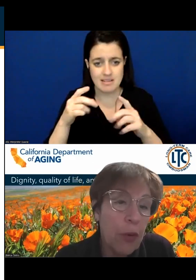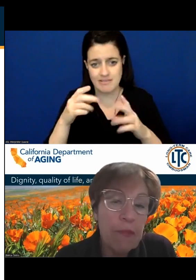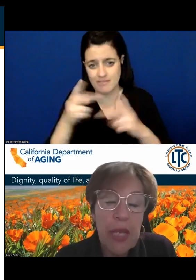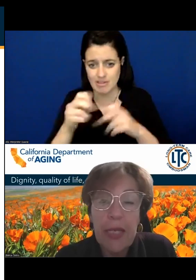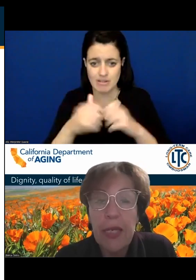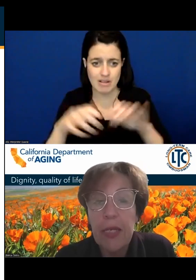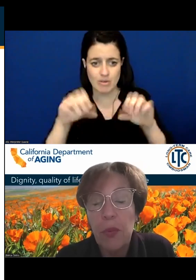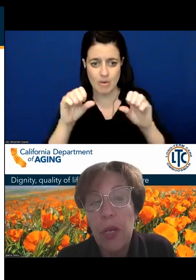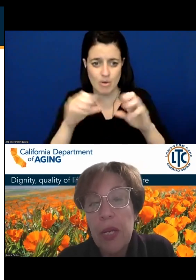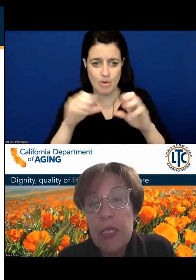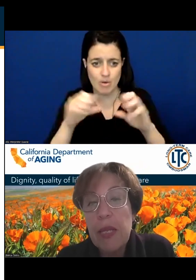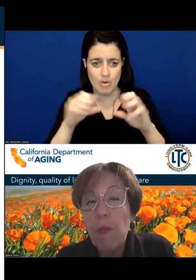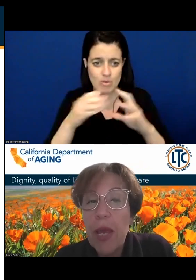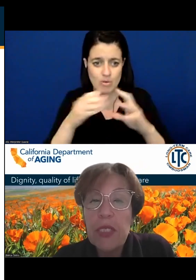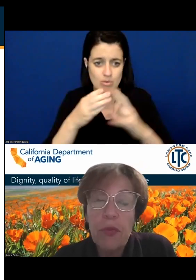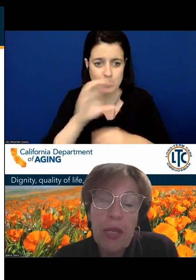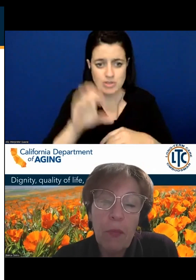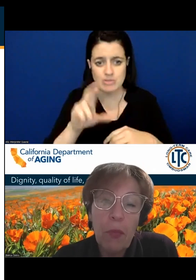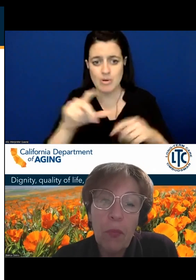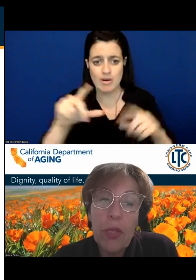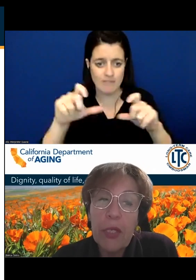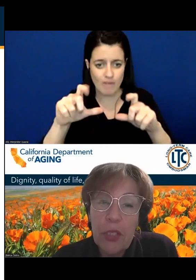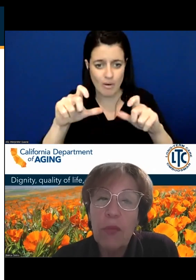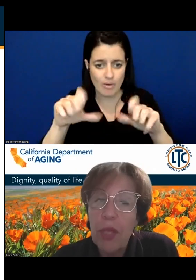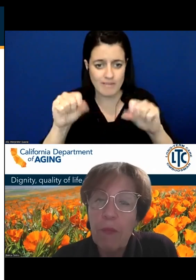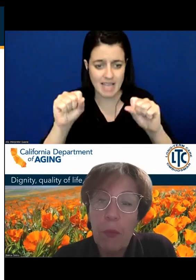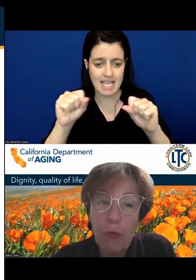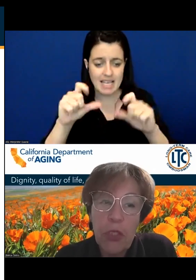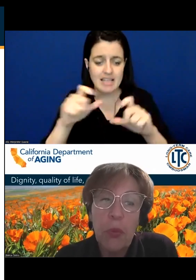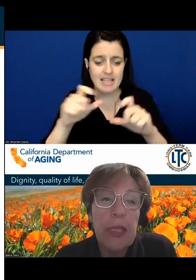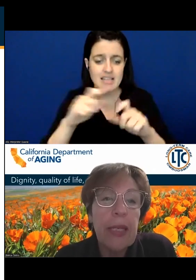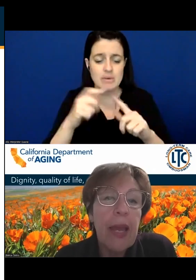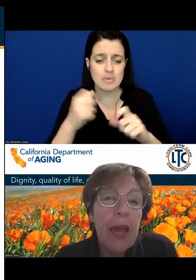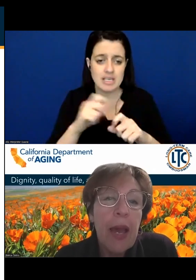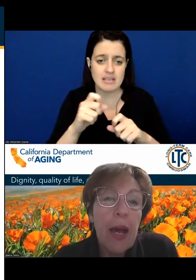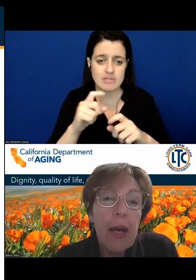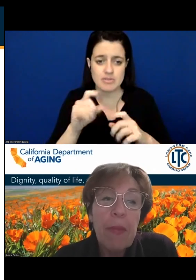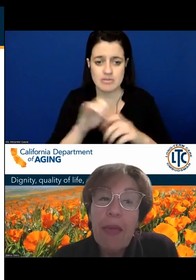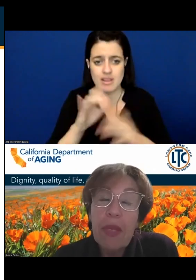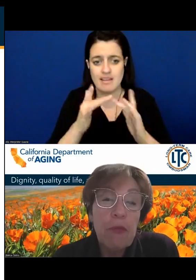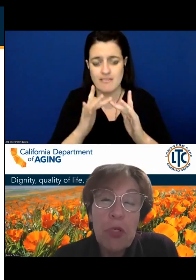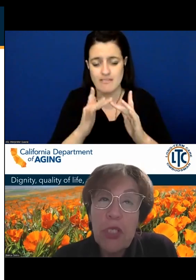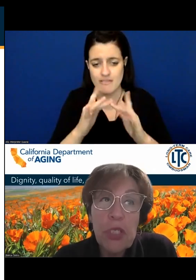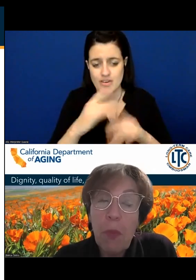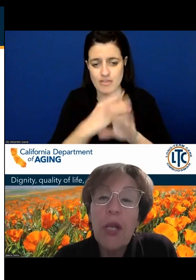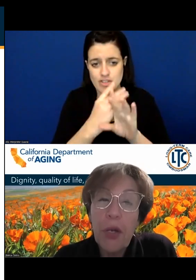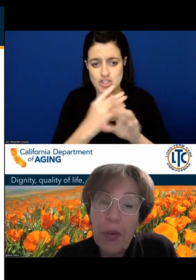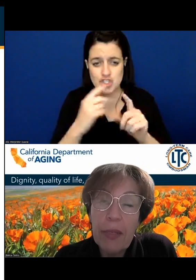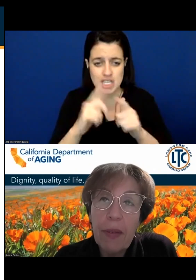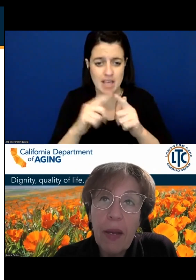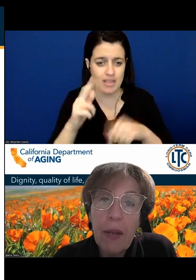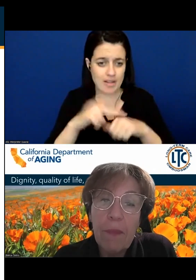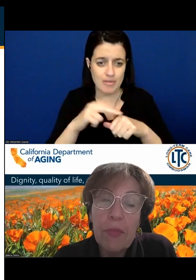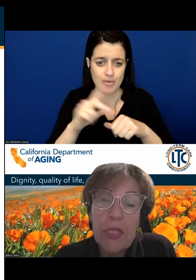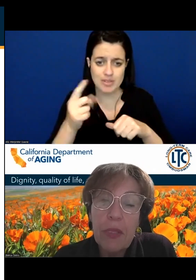a photograph taken or some way so that we could do them virtually. And then, of course, just